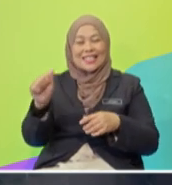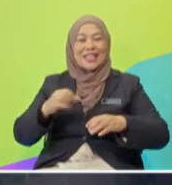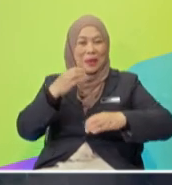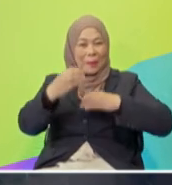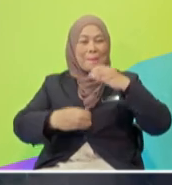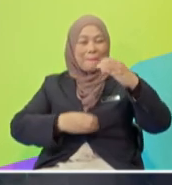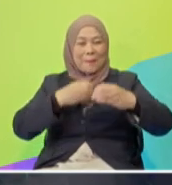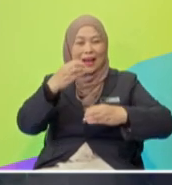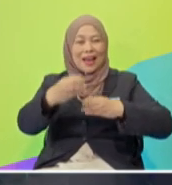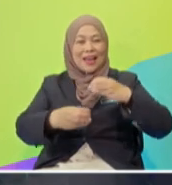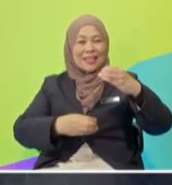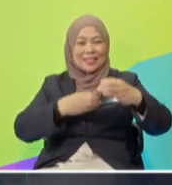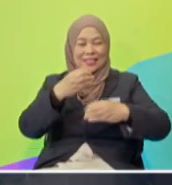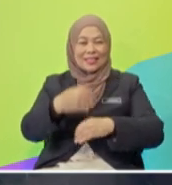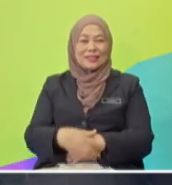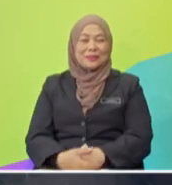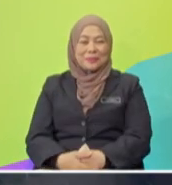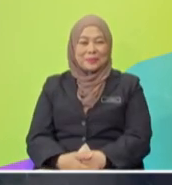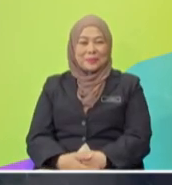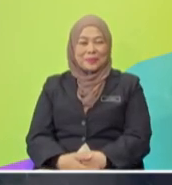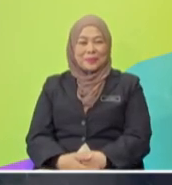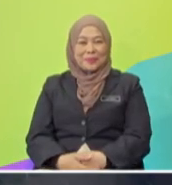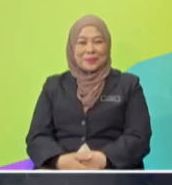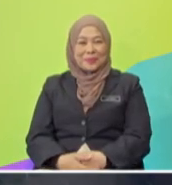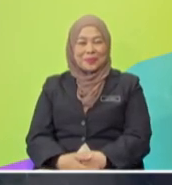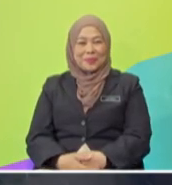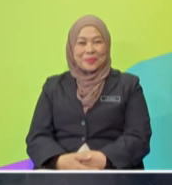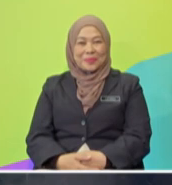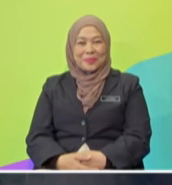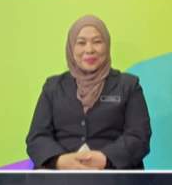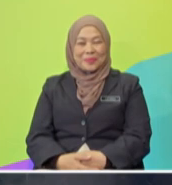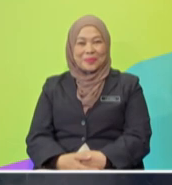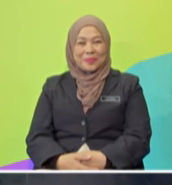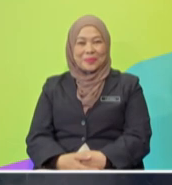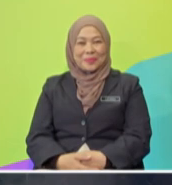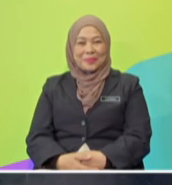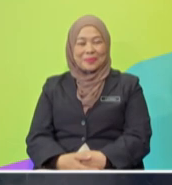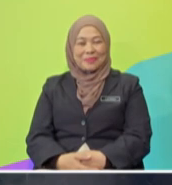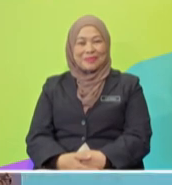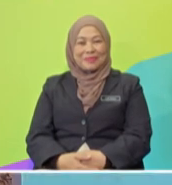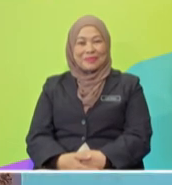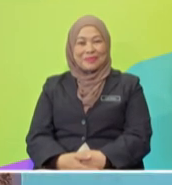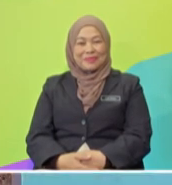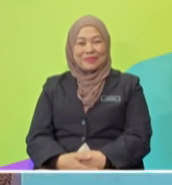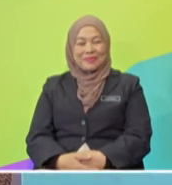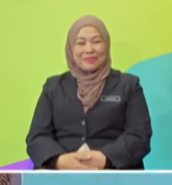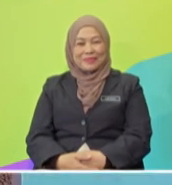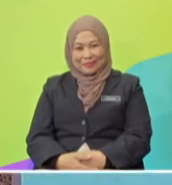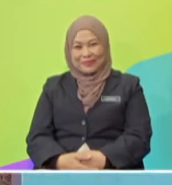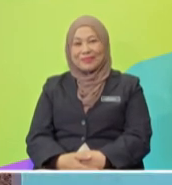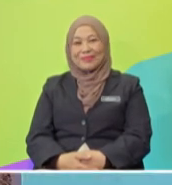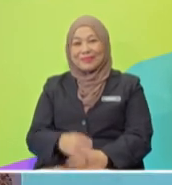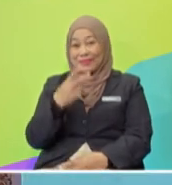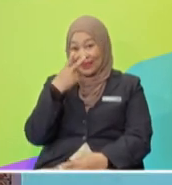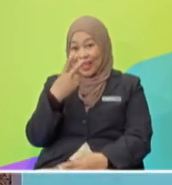you. Okay. The picture of the bicycle. Okay, can you show it to my friends as well? Okay.